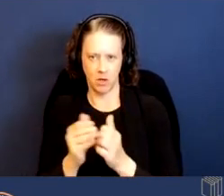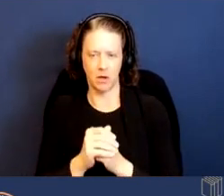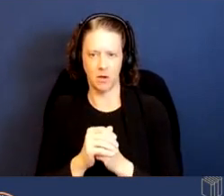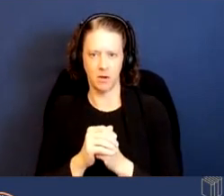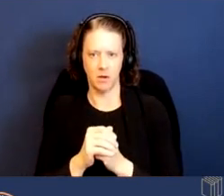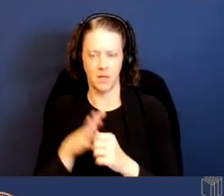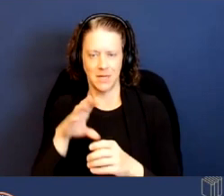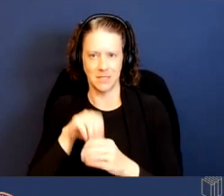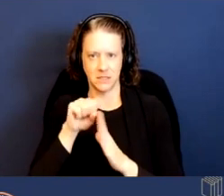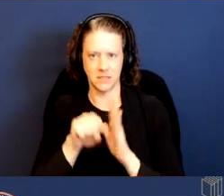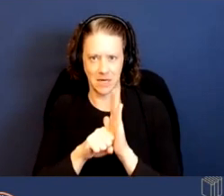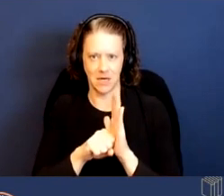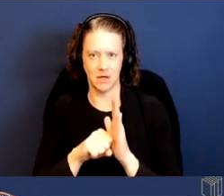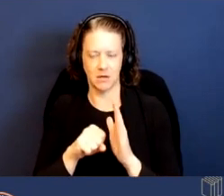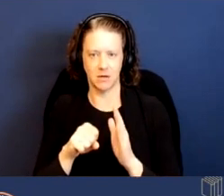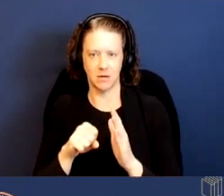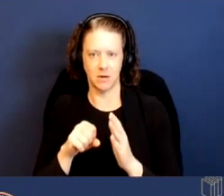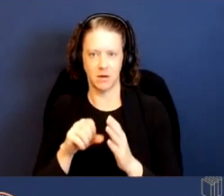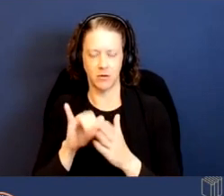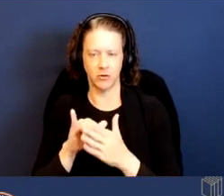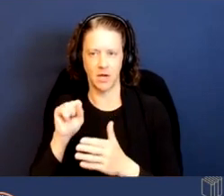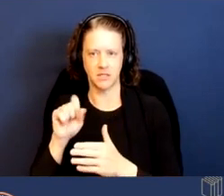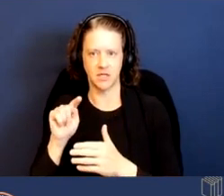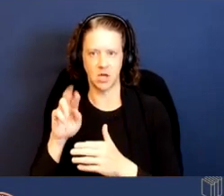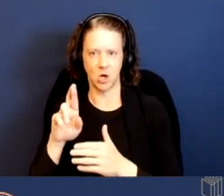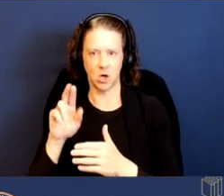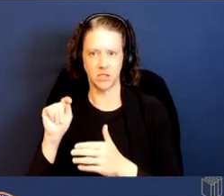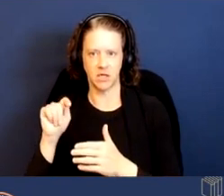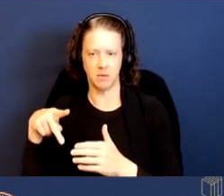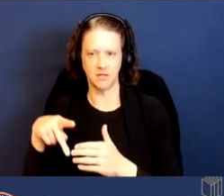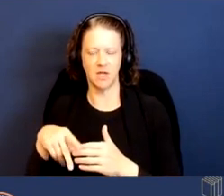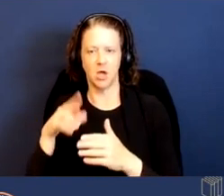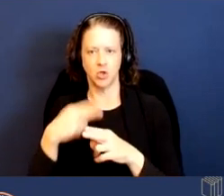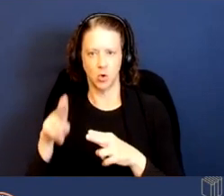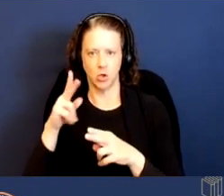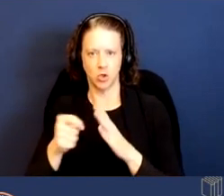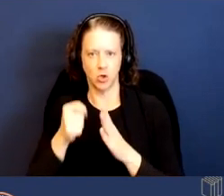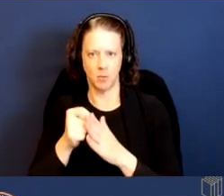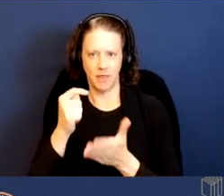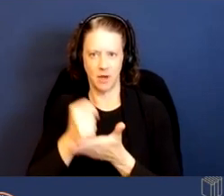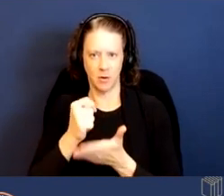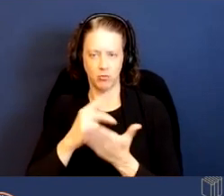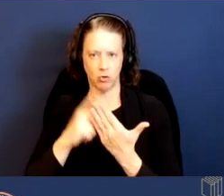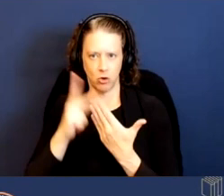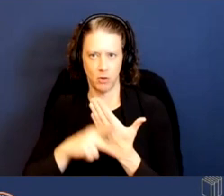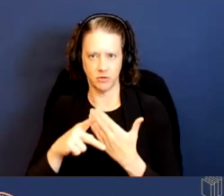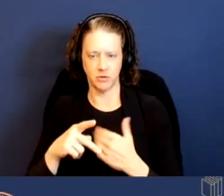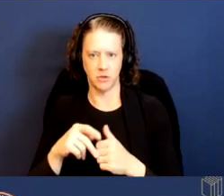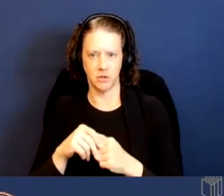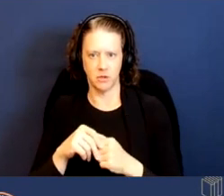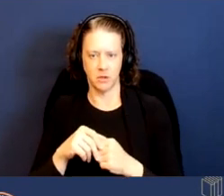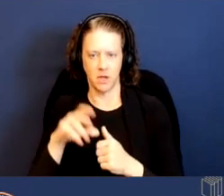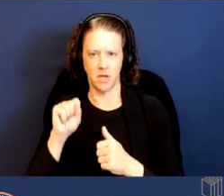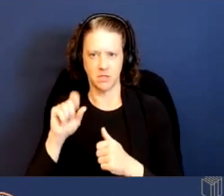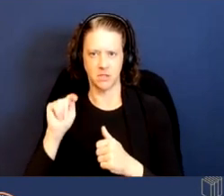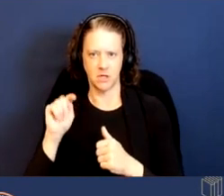In state, those are our STRTPs, short-term therapeutic programs, residential programs,